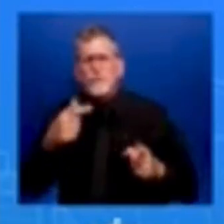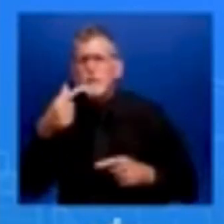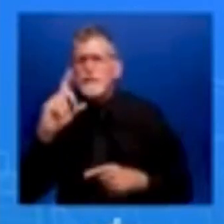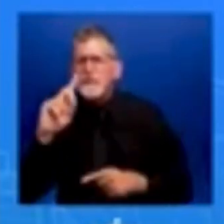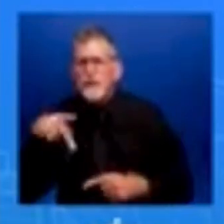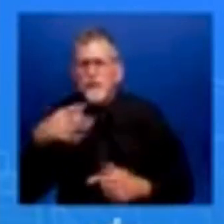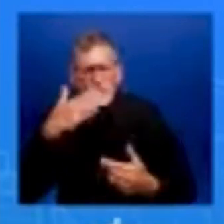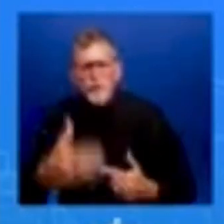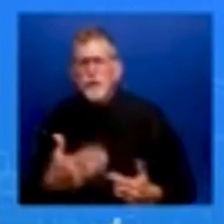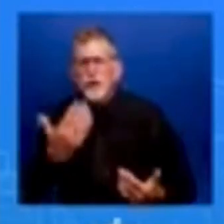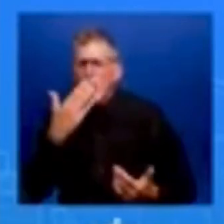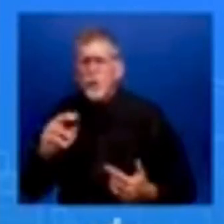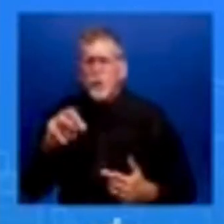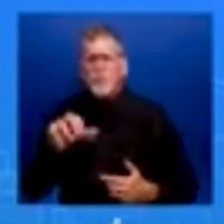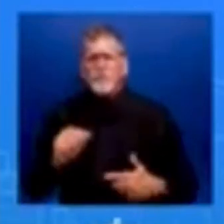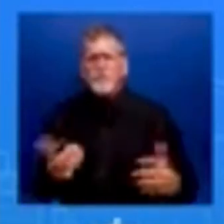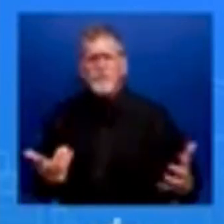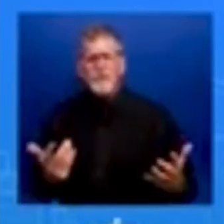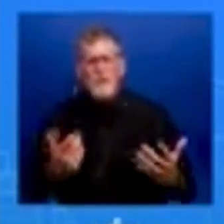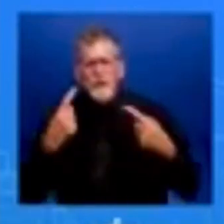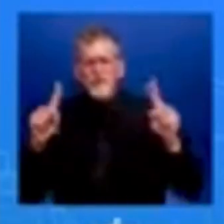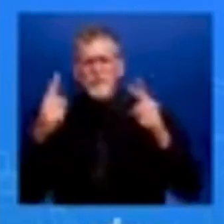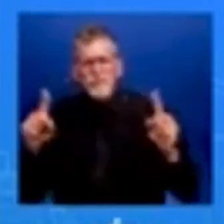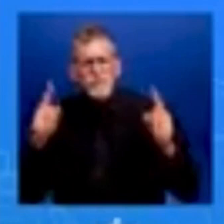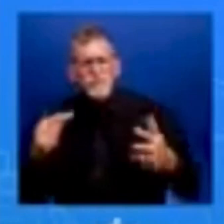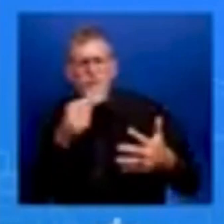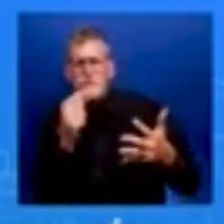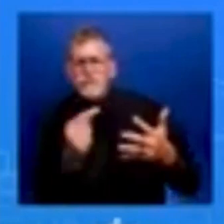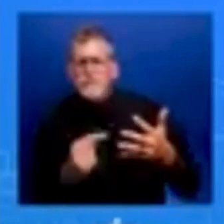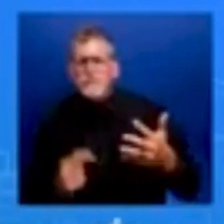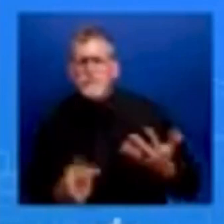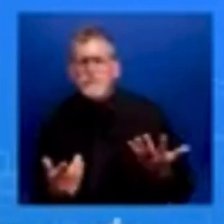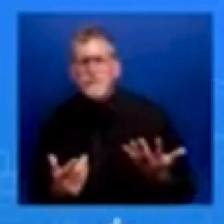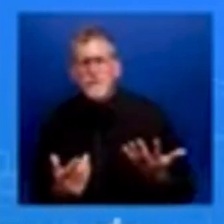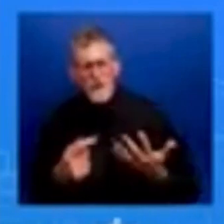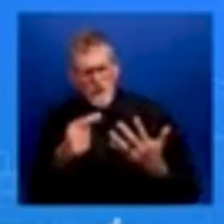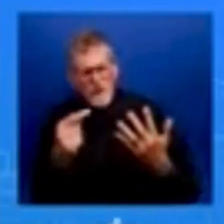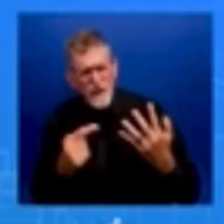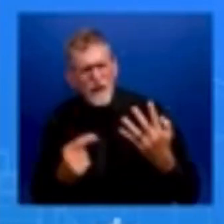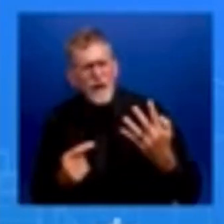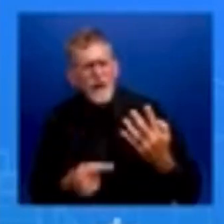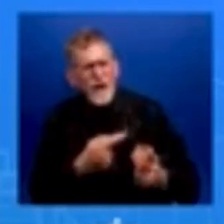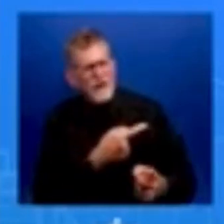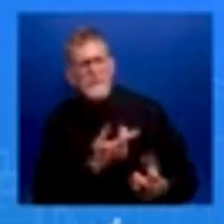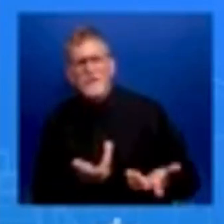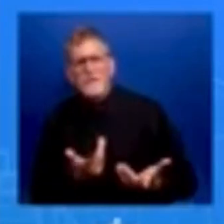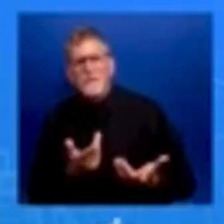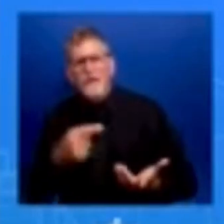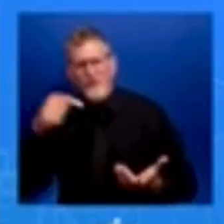and how the economy is growing. This is a president who has done historic amount